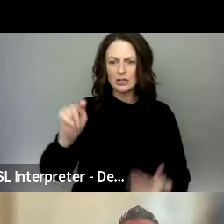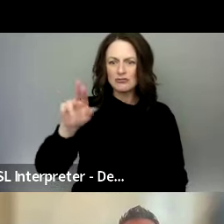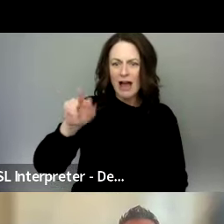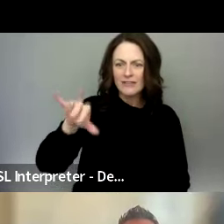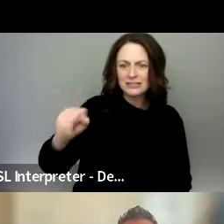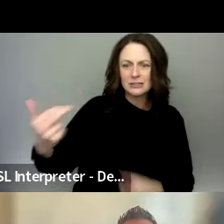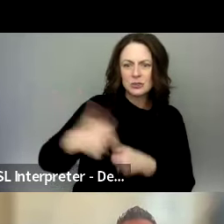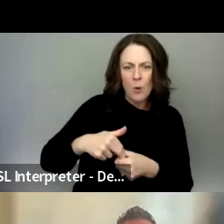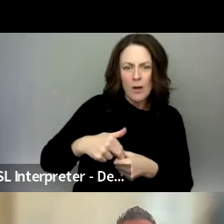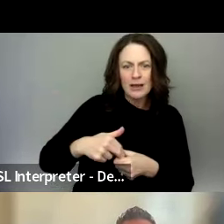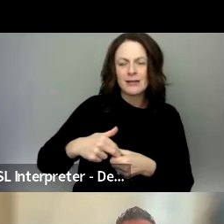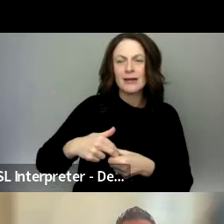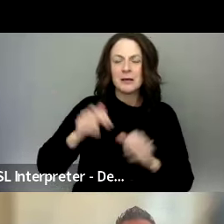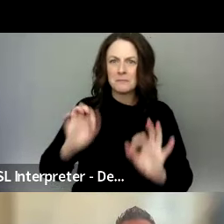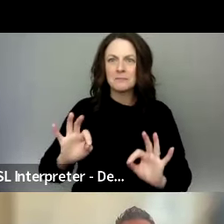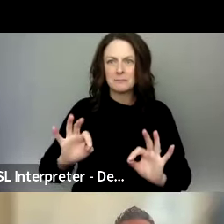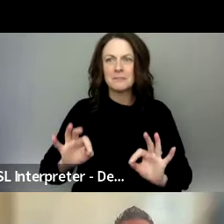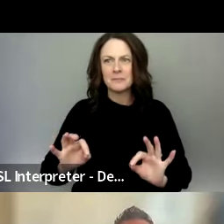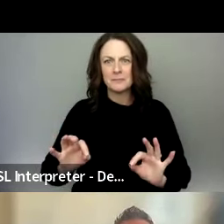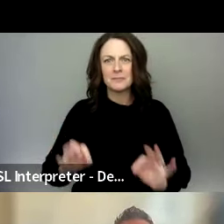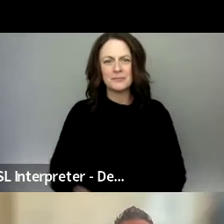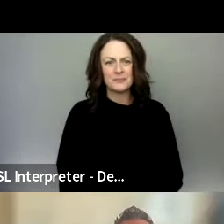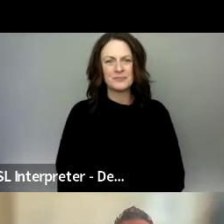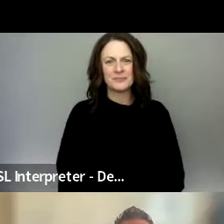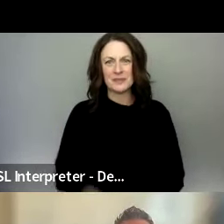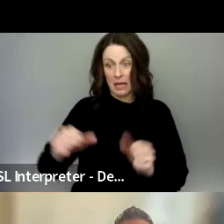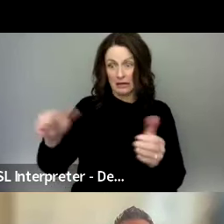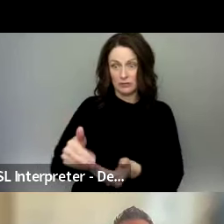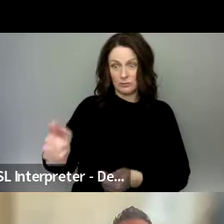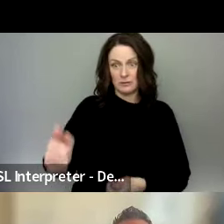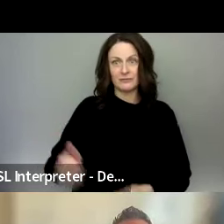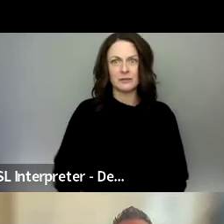I think we can make that intro.